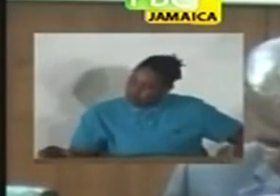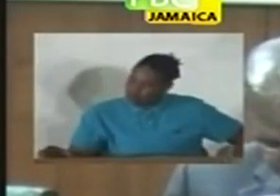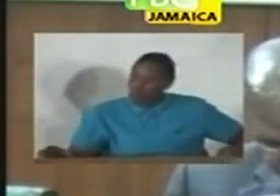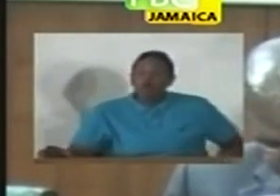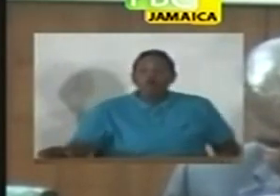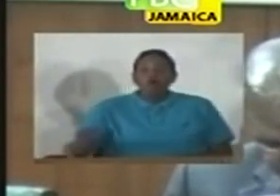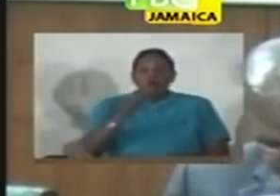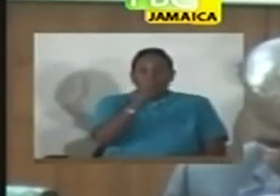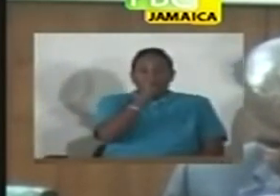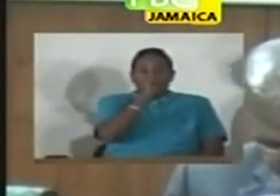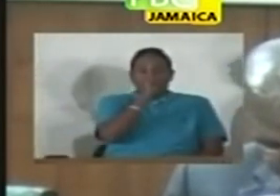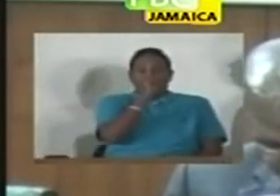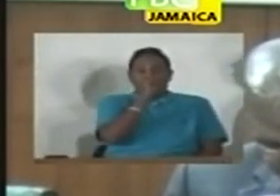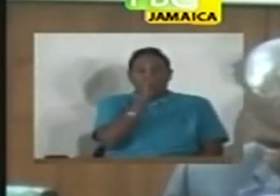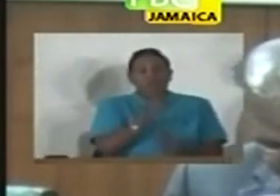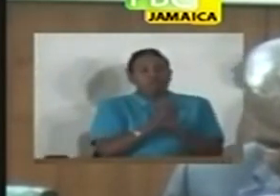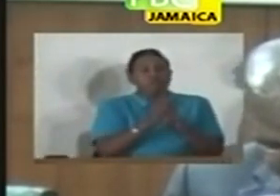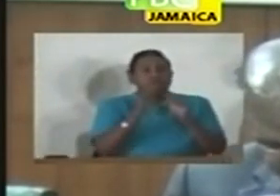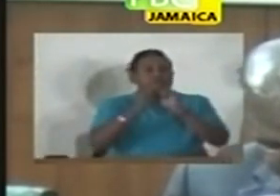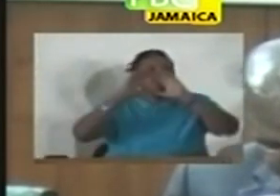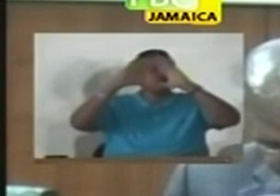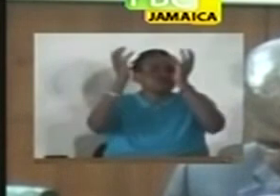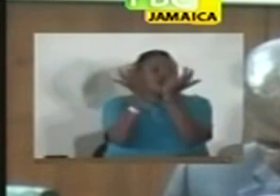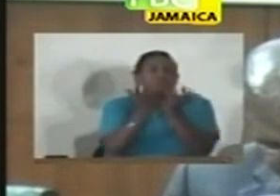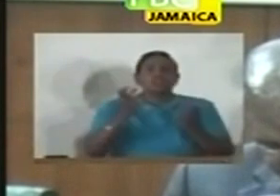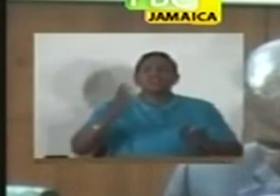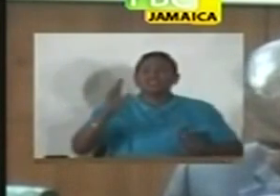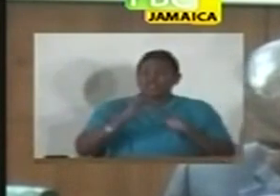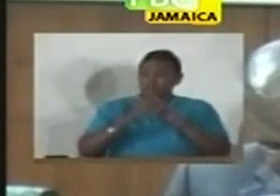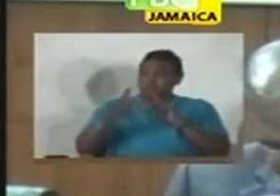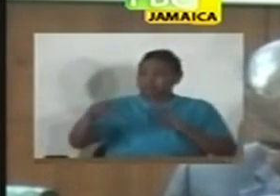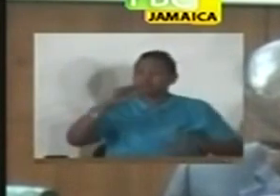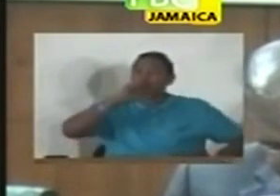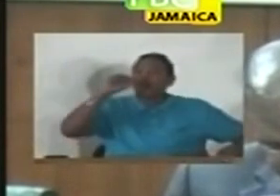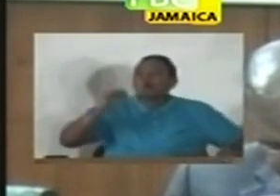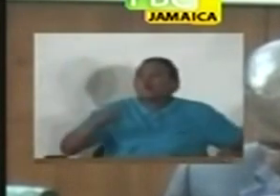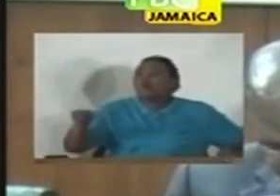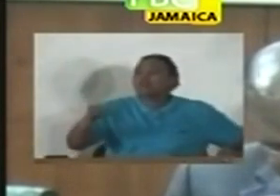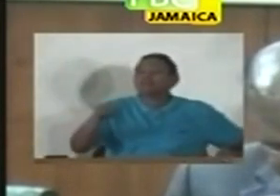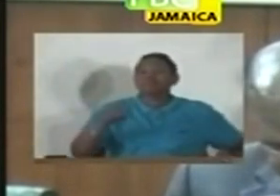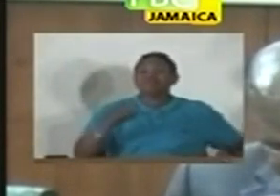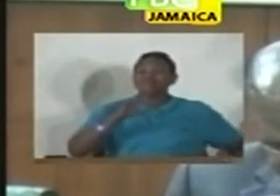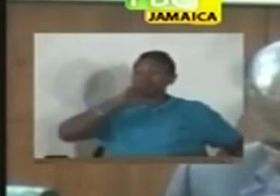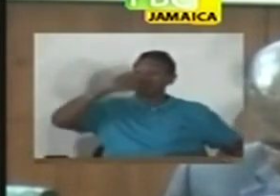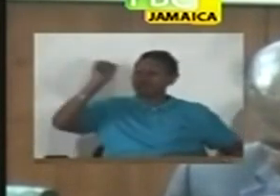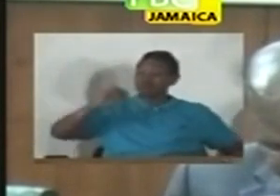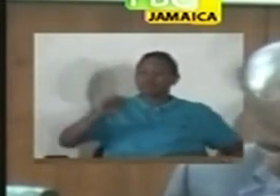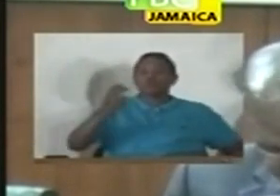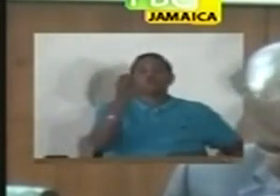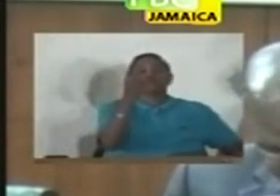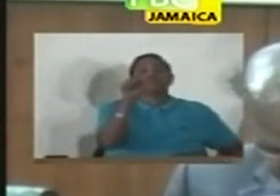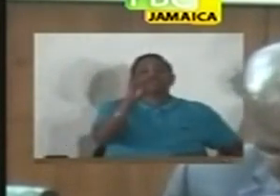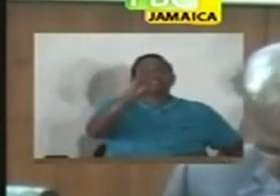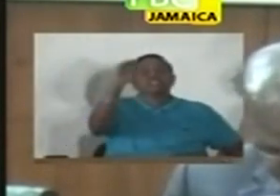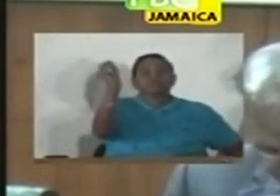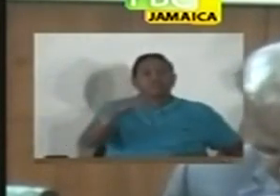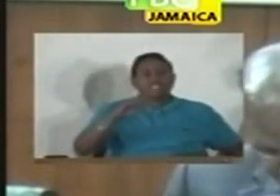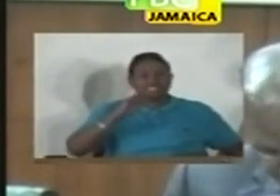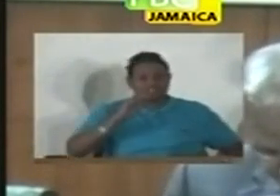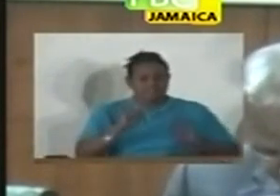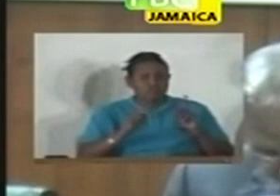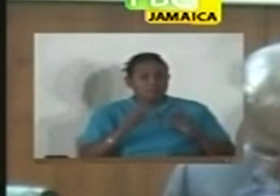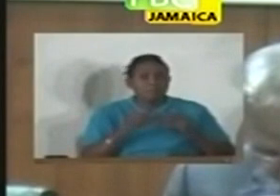with the global trend, Jamaica's population is aging, and senior citizens comprise 12.6% of the